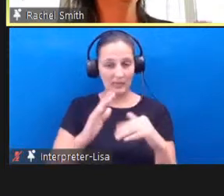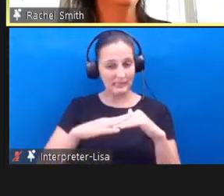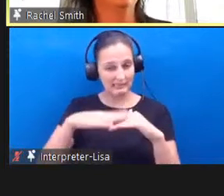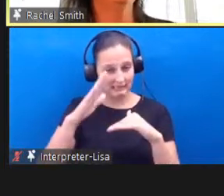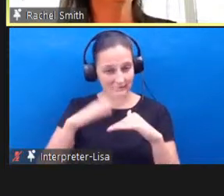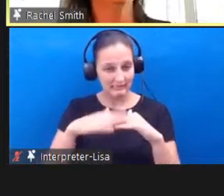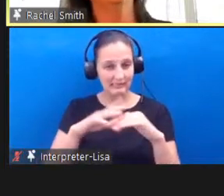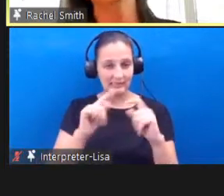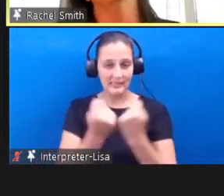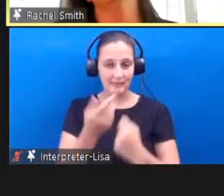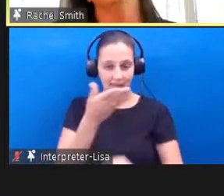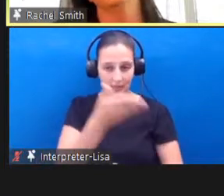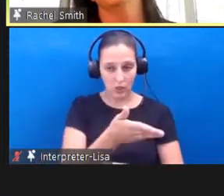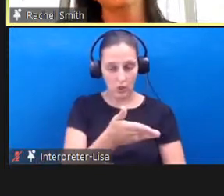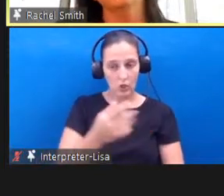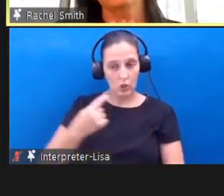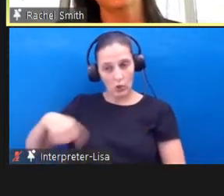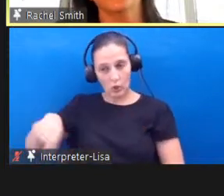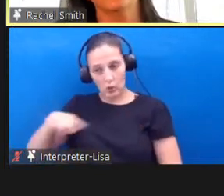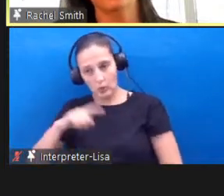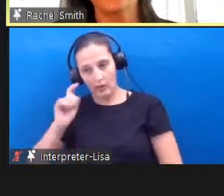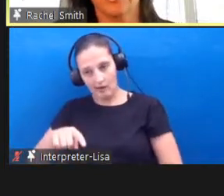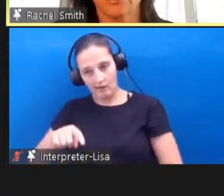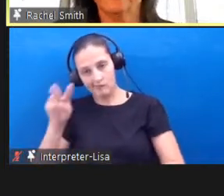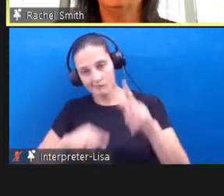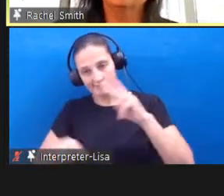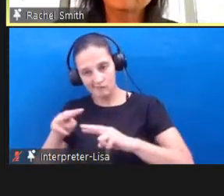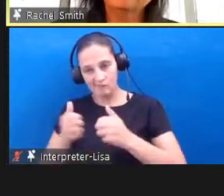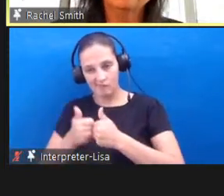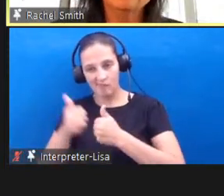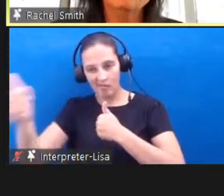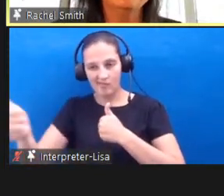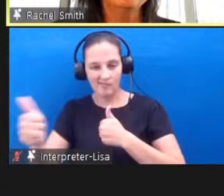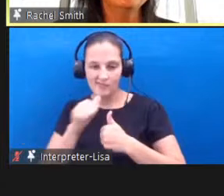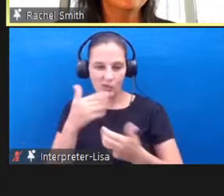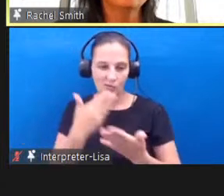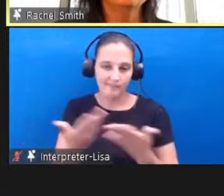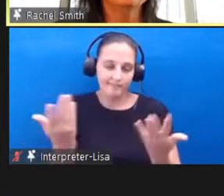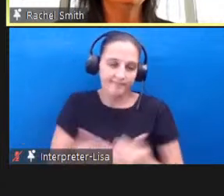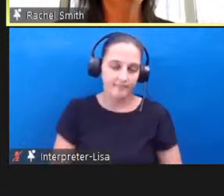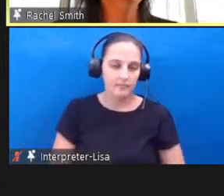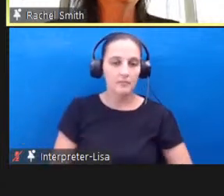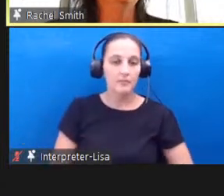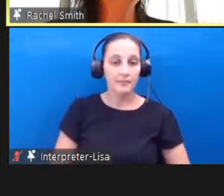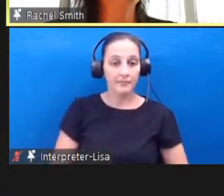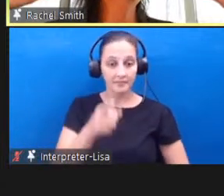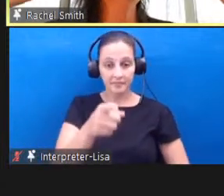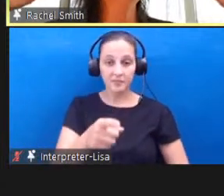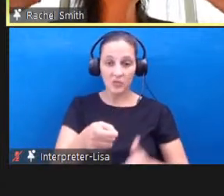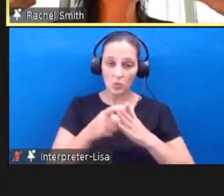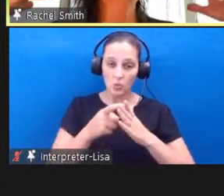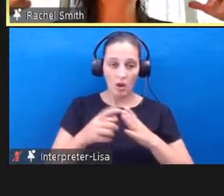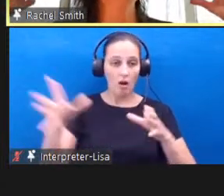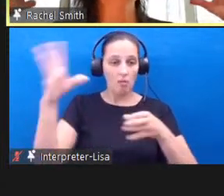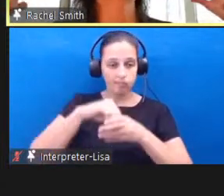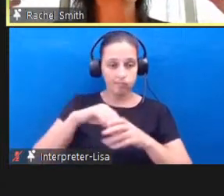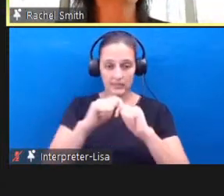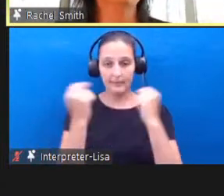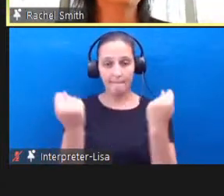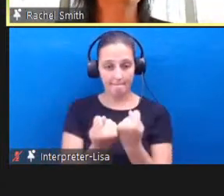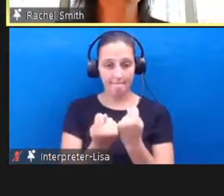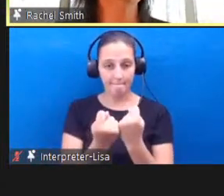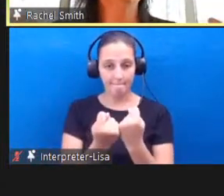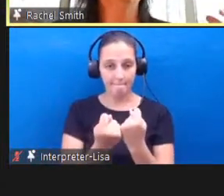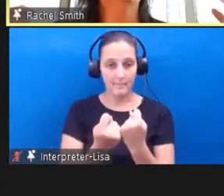there, and then we have to do the observations remotely, which isn't quite as good. But it takes a whole team. If there's a lot